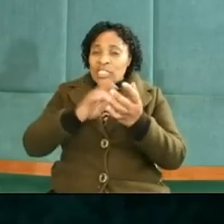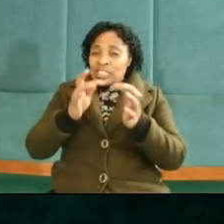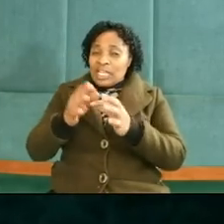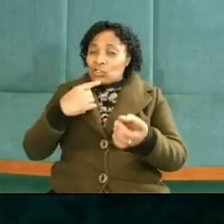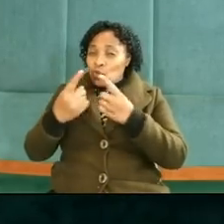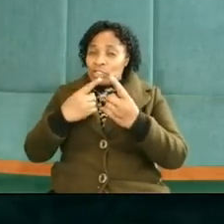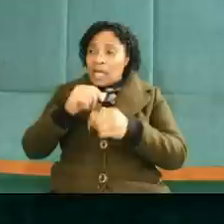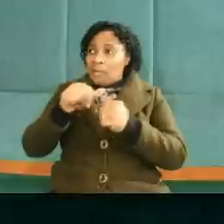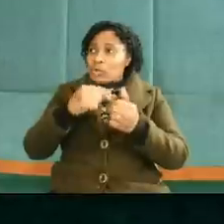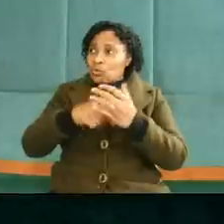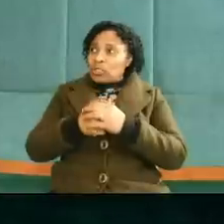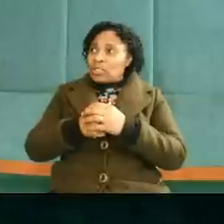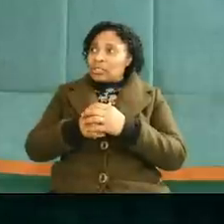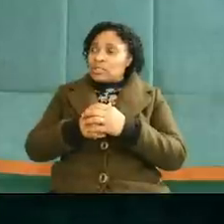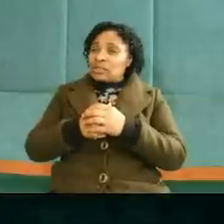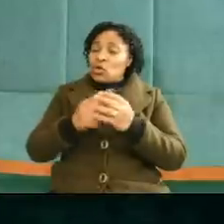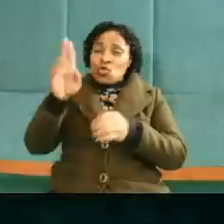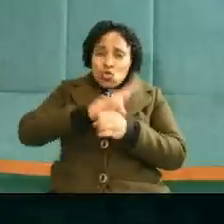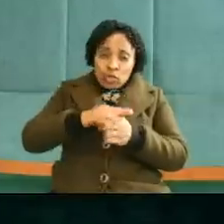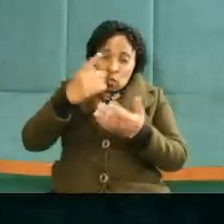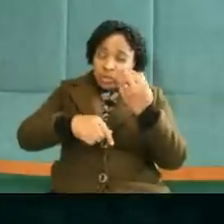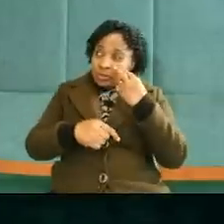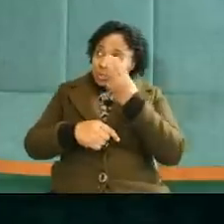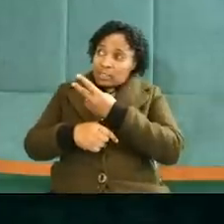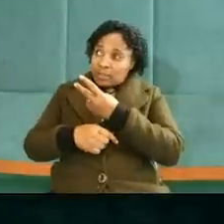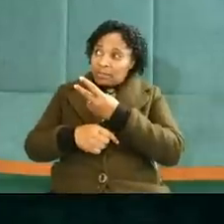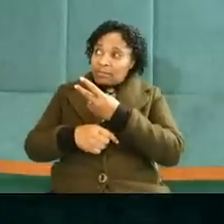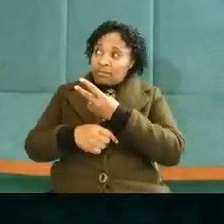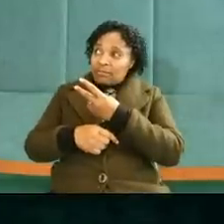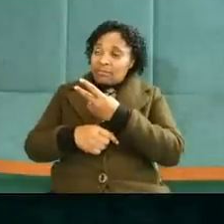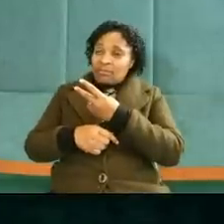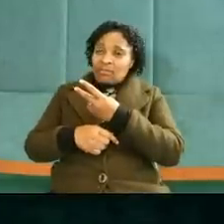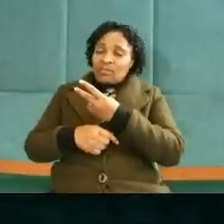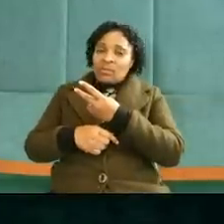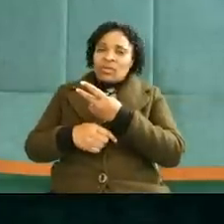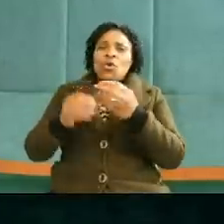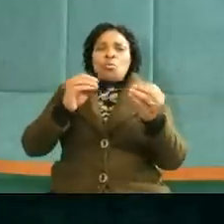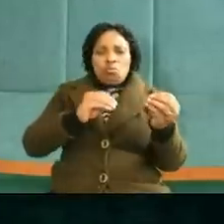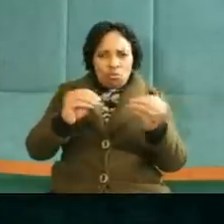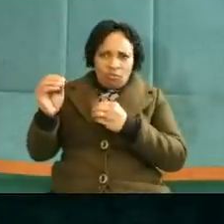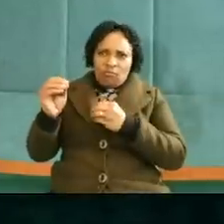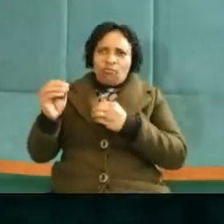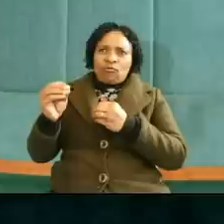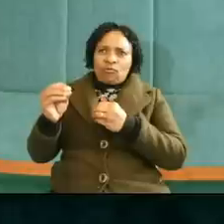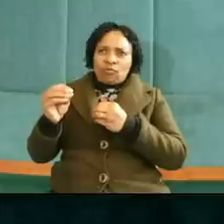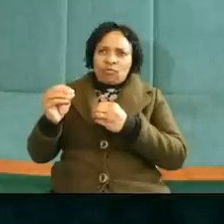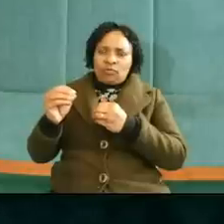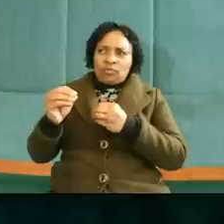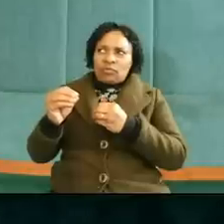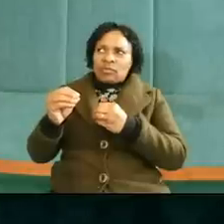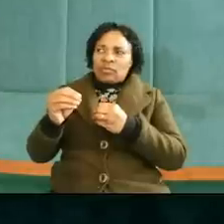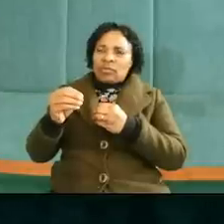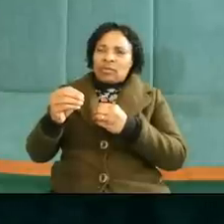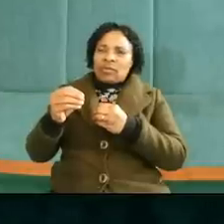When Jesus spoke, this is the other, this is using quill, this is a stage of writing, move from there to using these feather